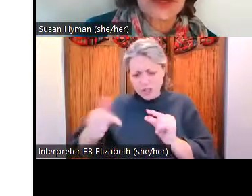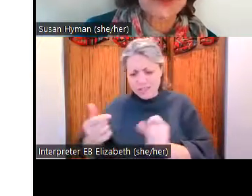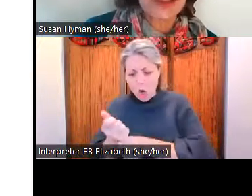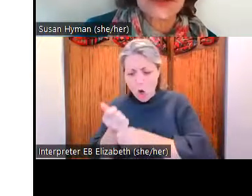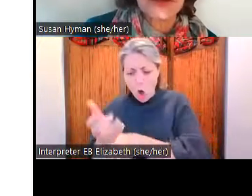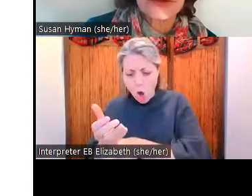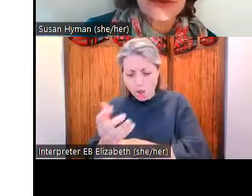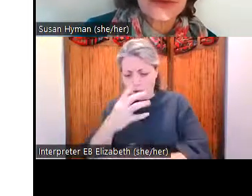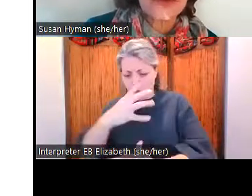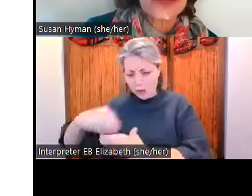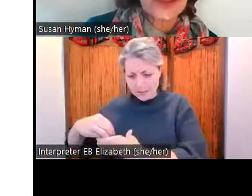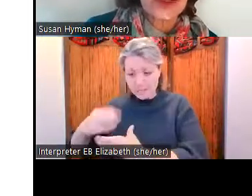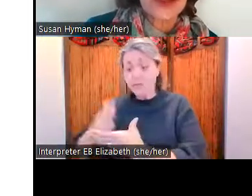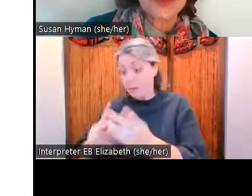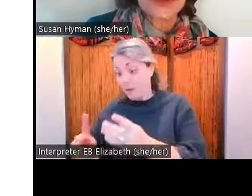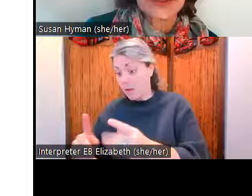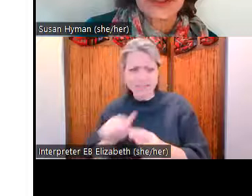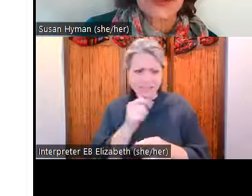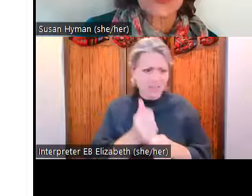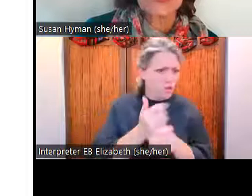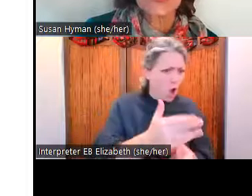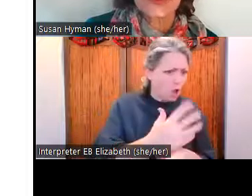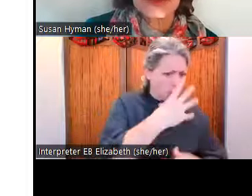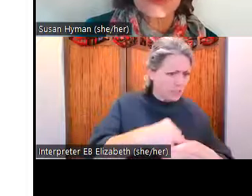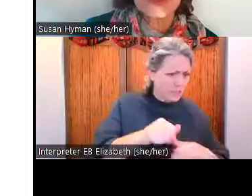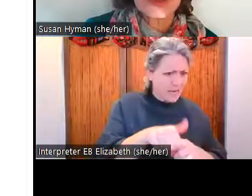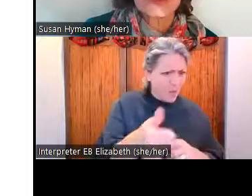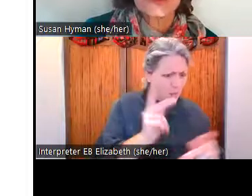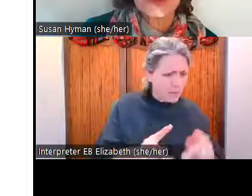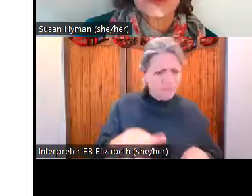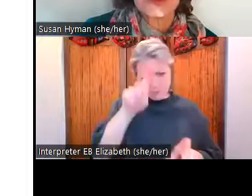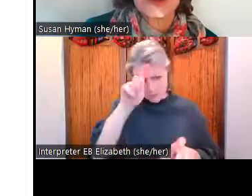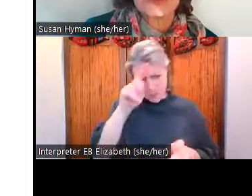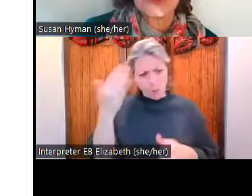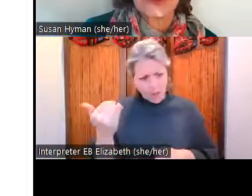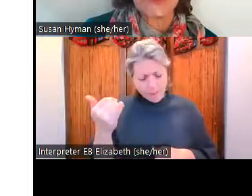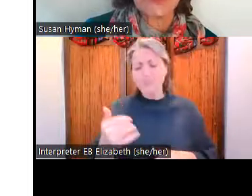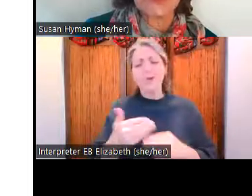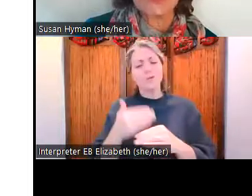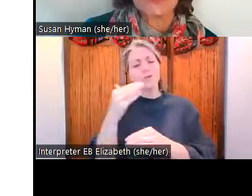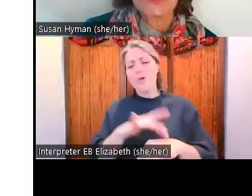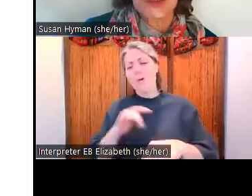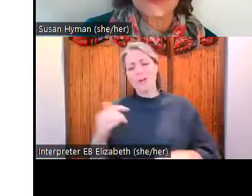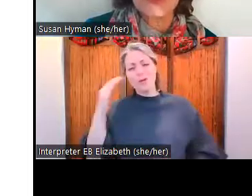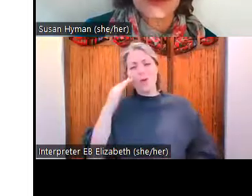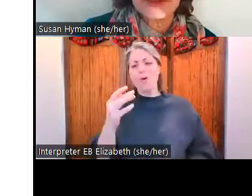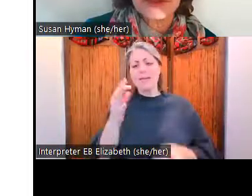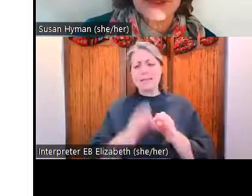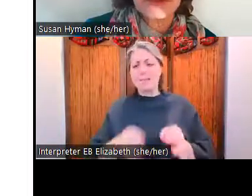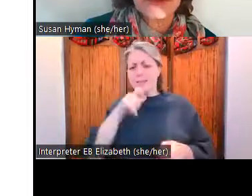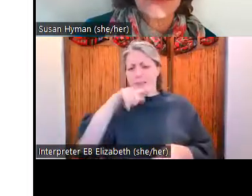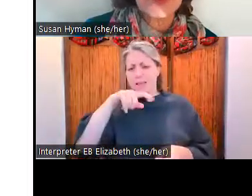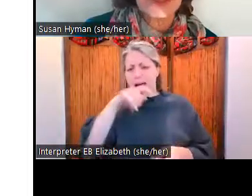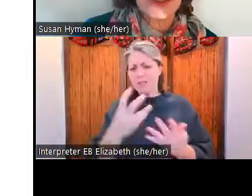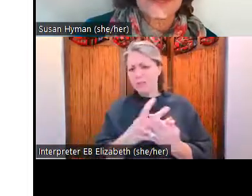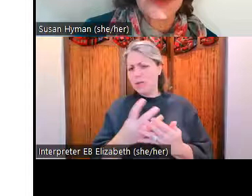people and not in others. Again, it's too early to say that there's going to be a simple saliva screening